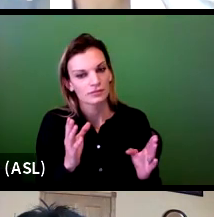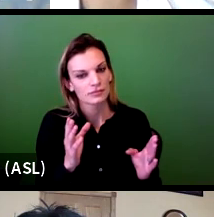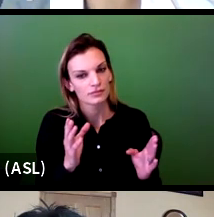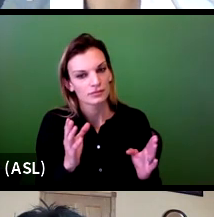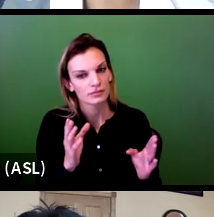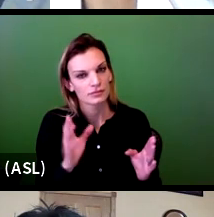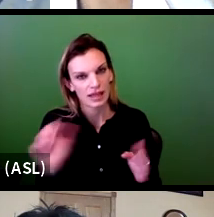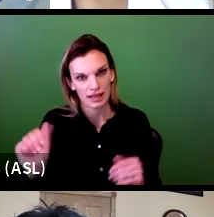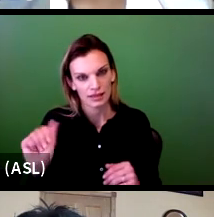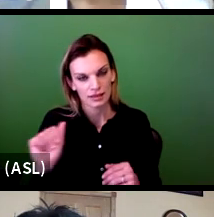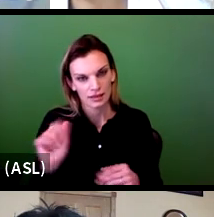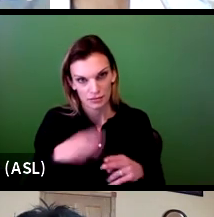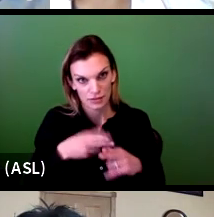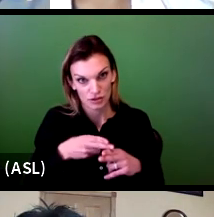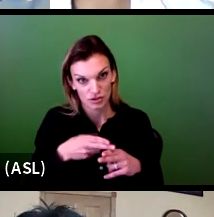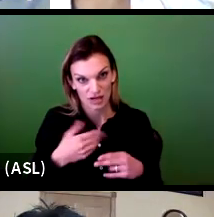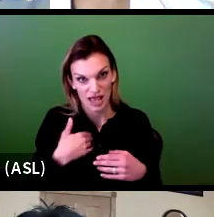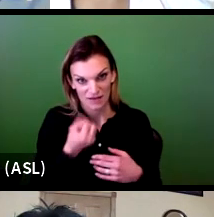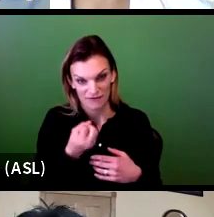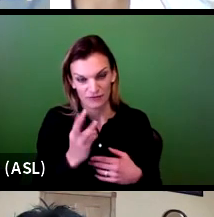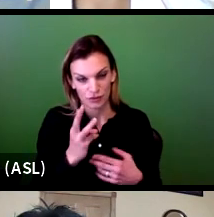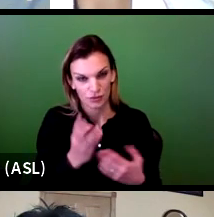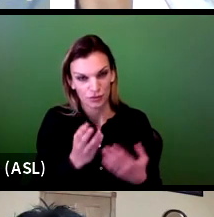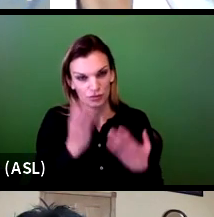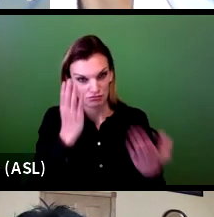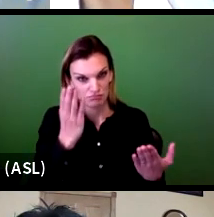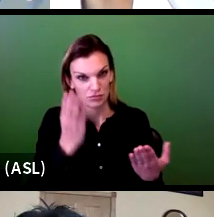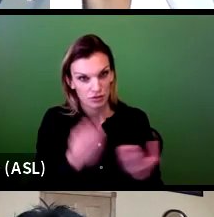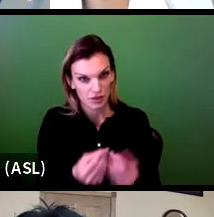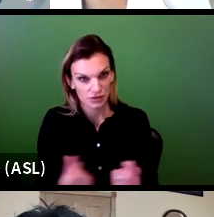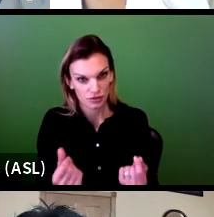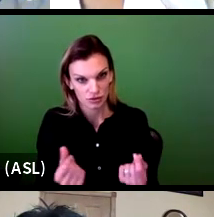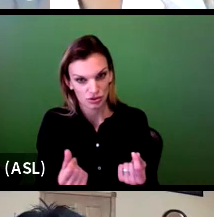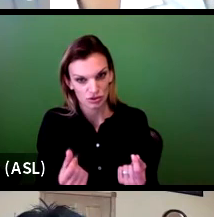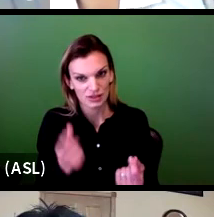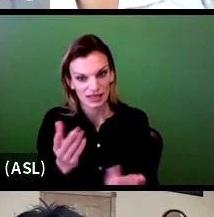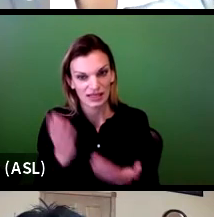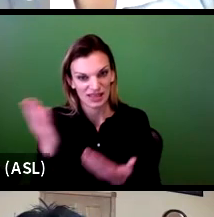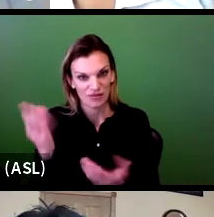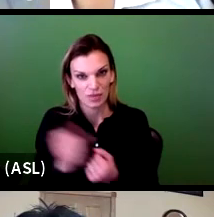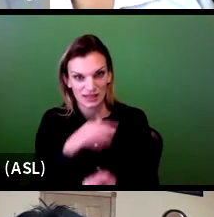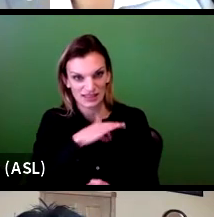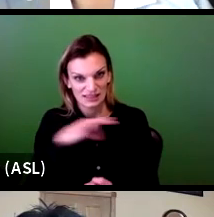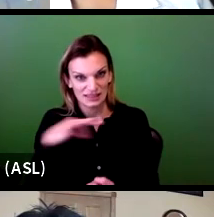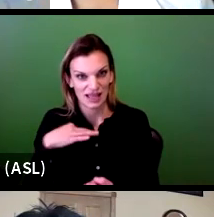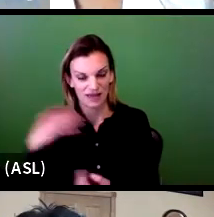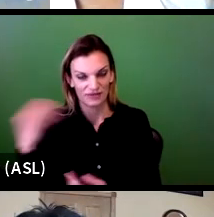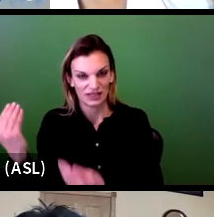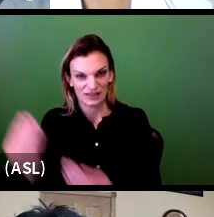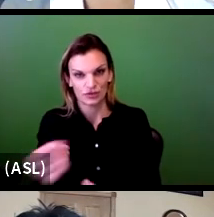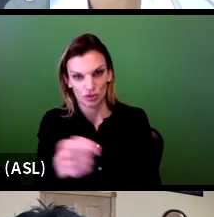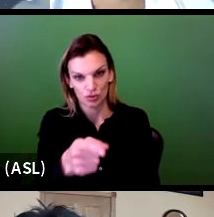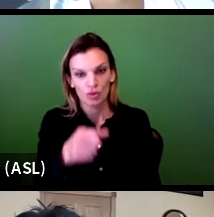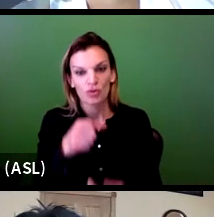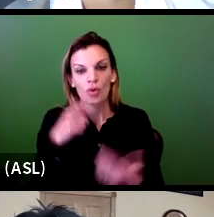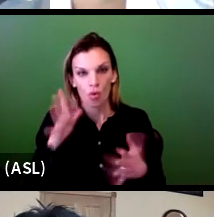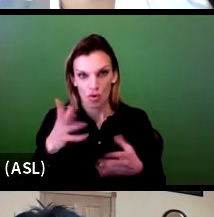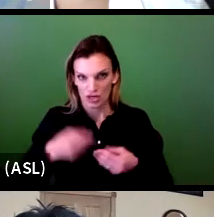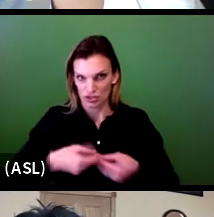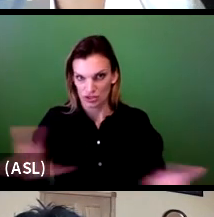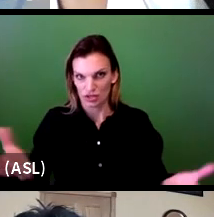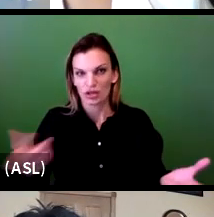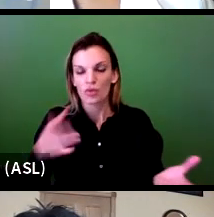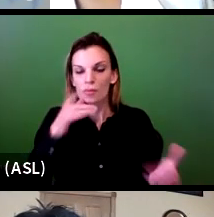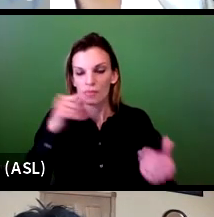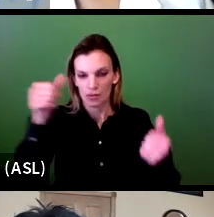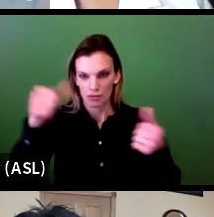Anthony mentioned that he had a few different proposed resolutions that he had shared with Department of State staff to share with the commissioners. Those were shared. All of those will be